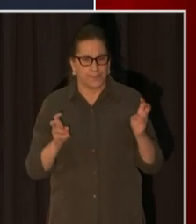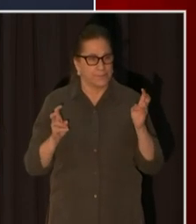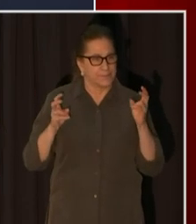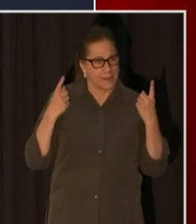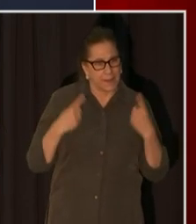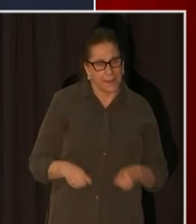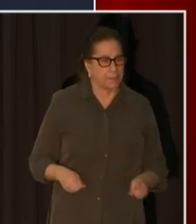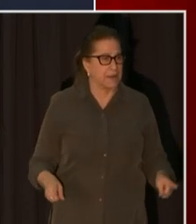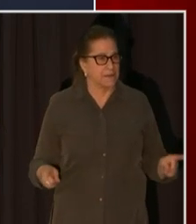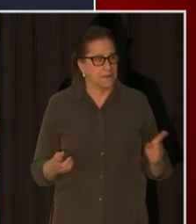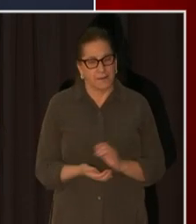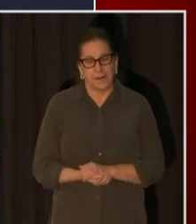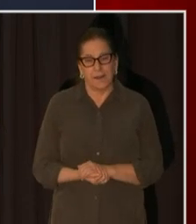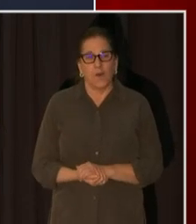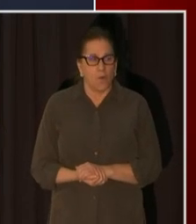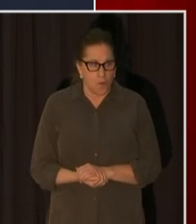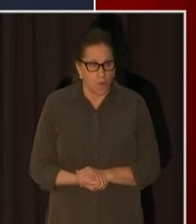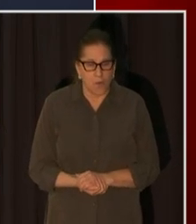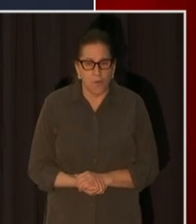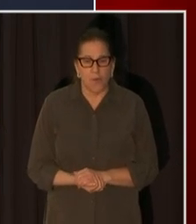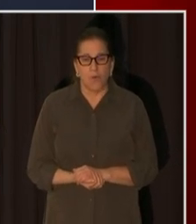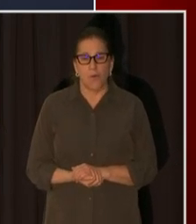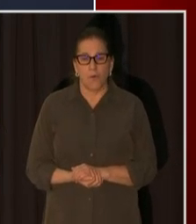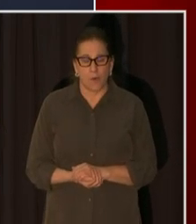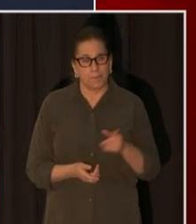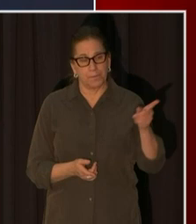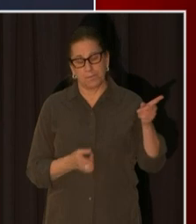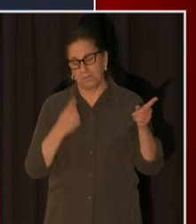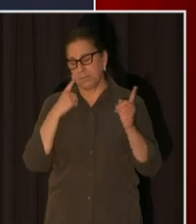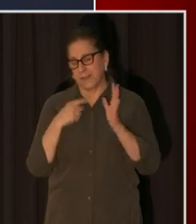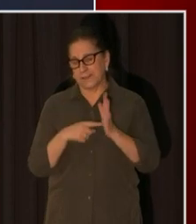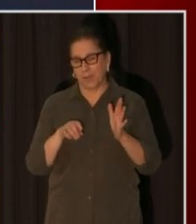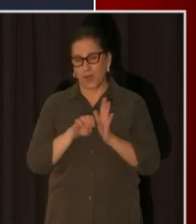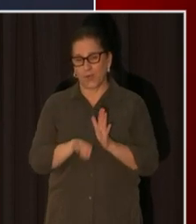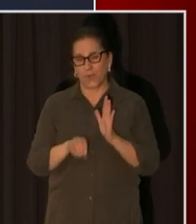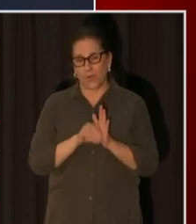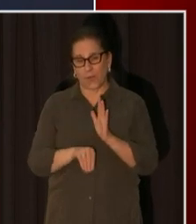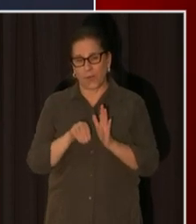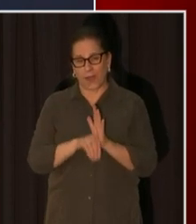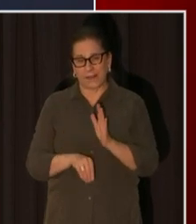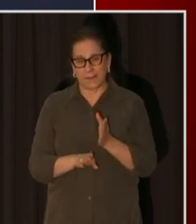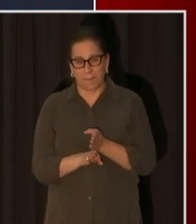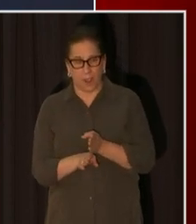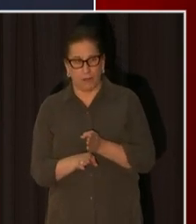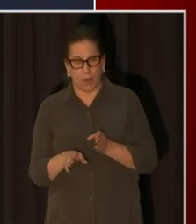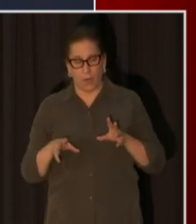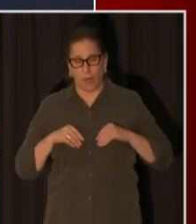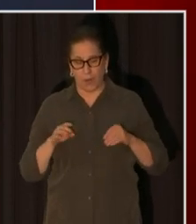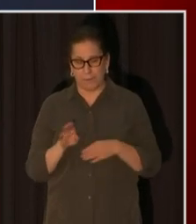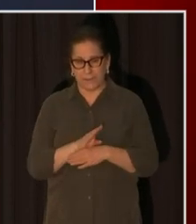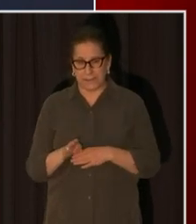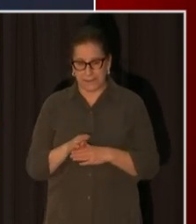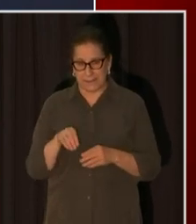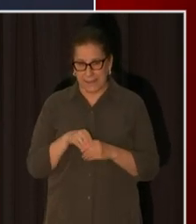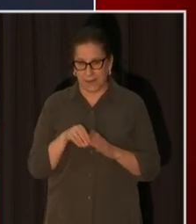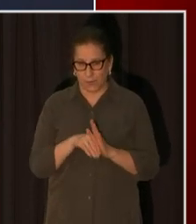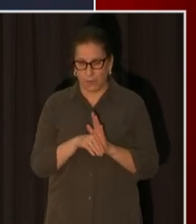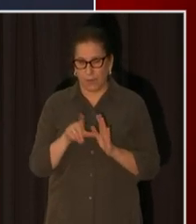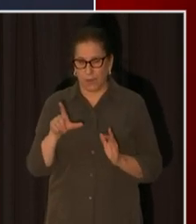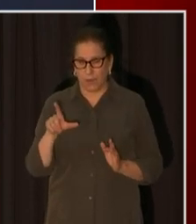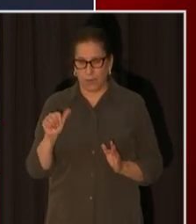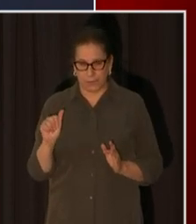insightful presentation. And when you scan the U.S. and you look at sort of how cities have thought about and states have